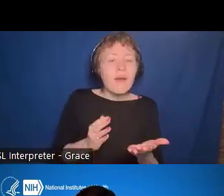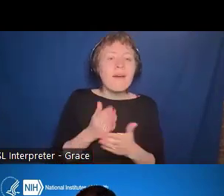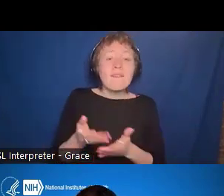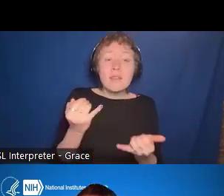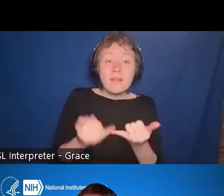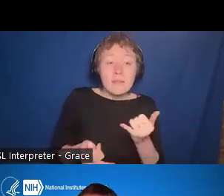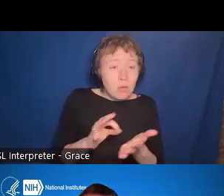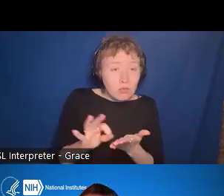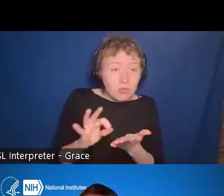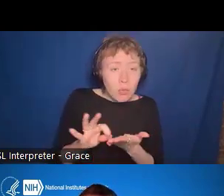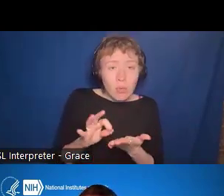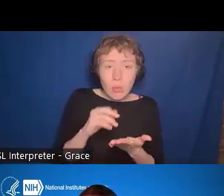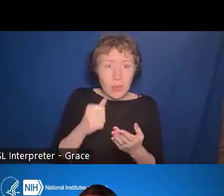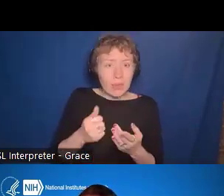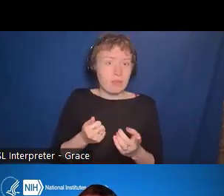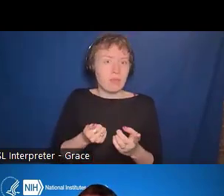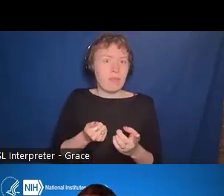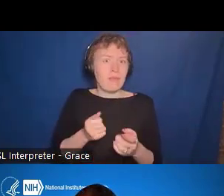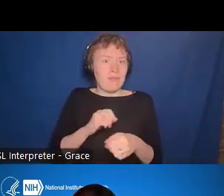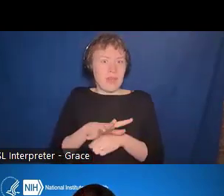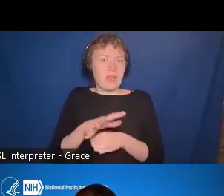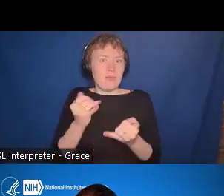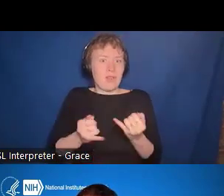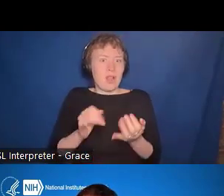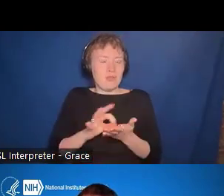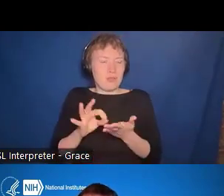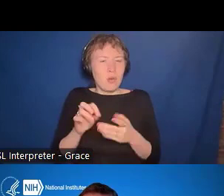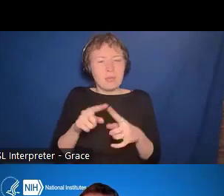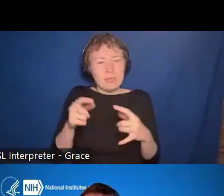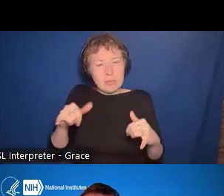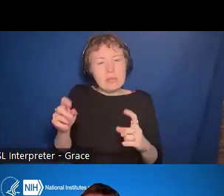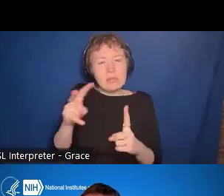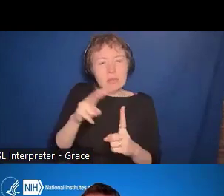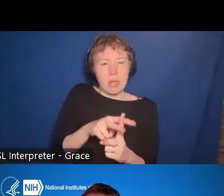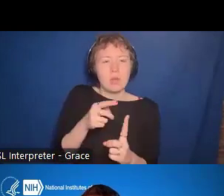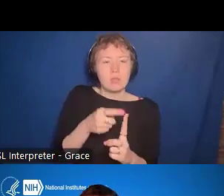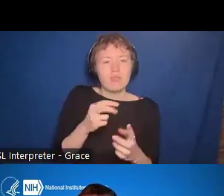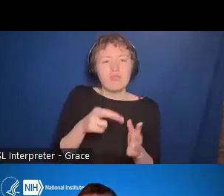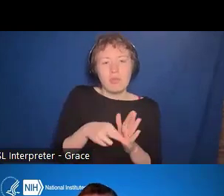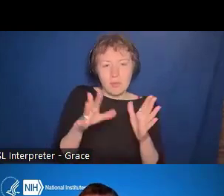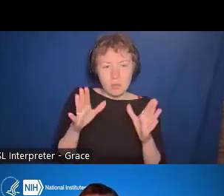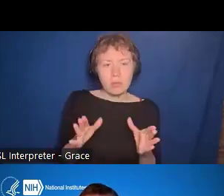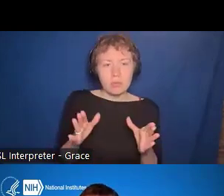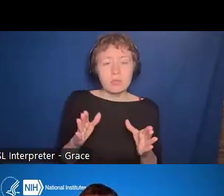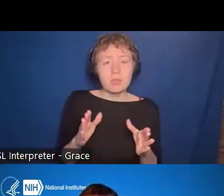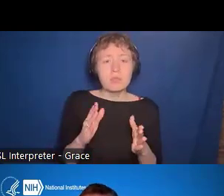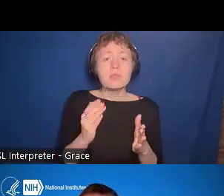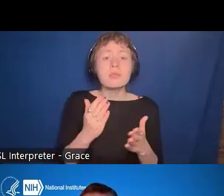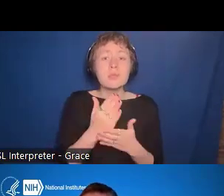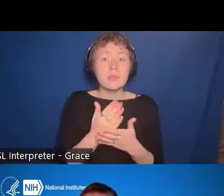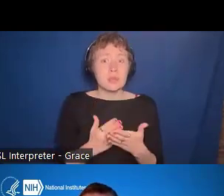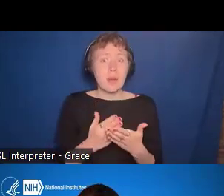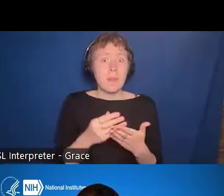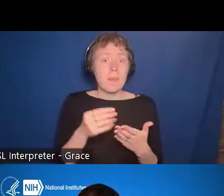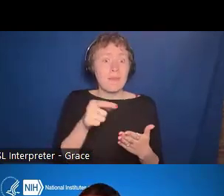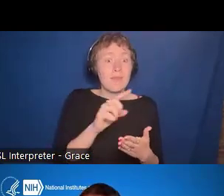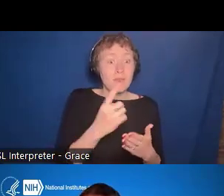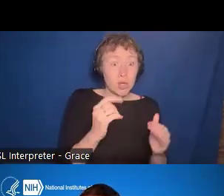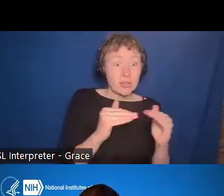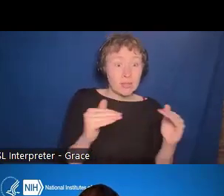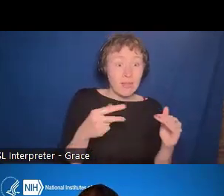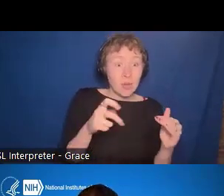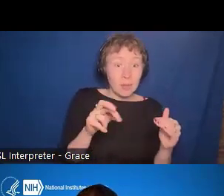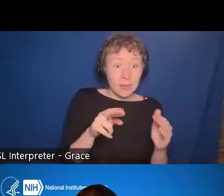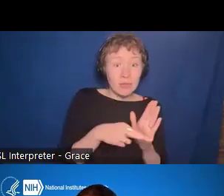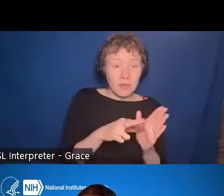the score, but still assigned to reviewers. So some of these are being shifted from the first level of peer review to the